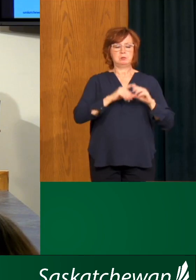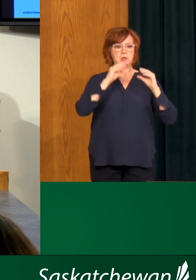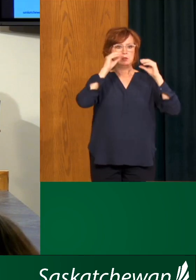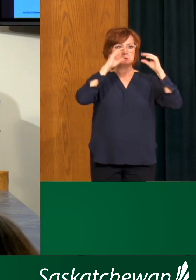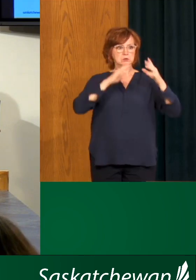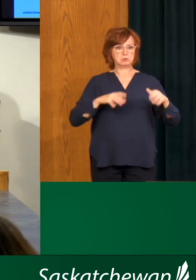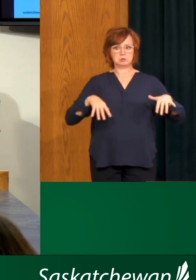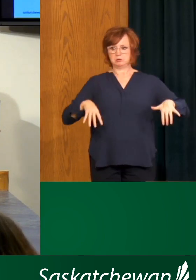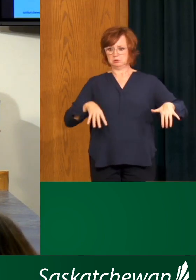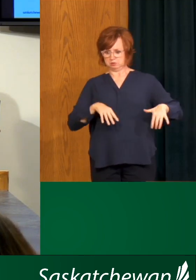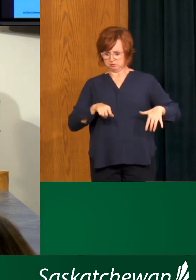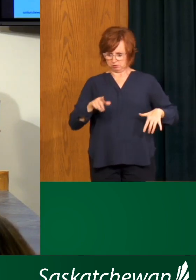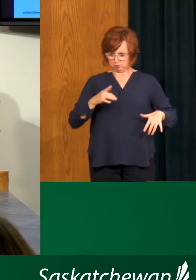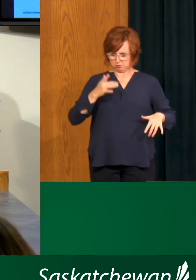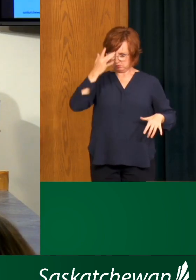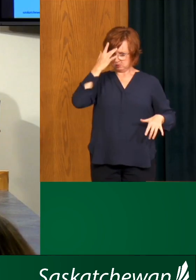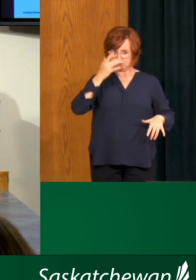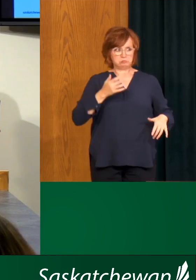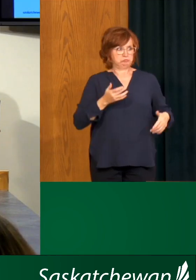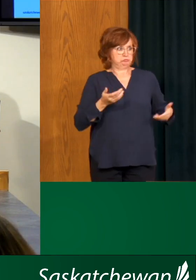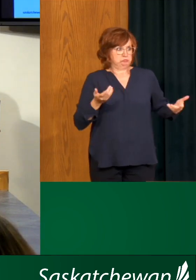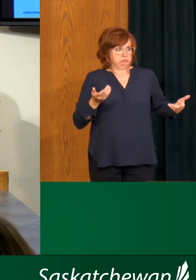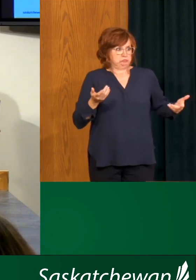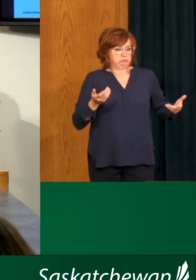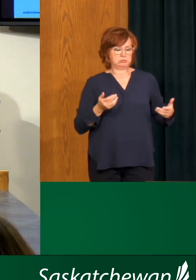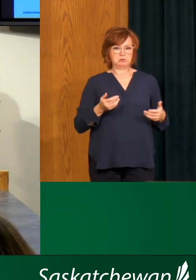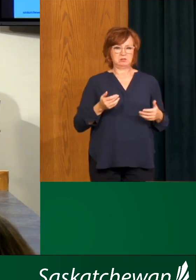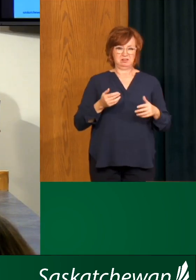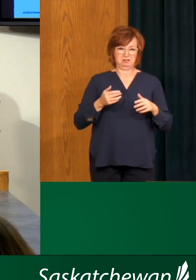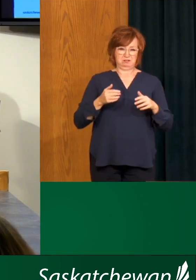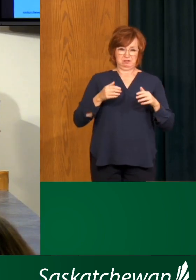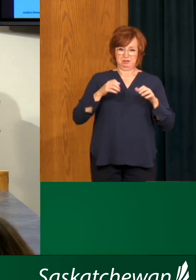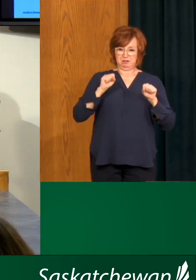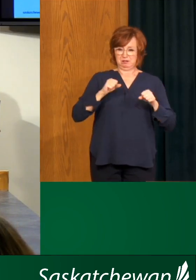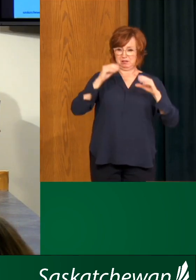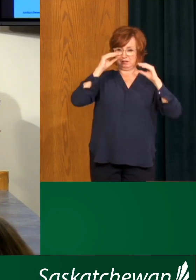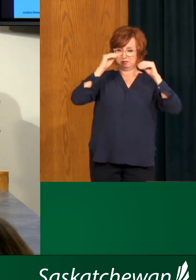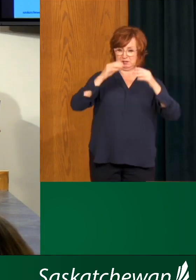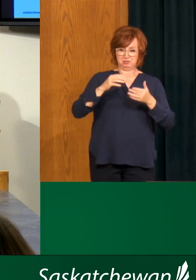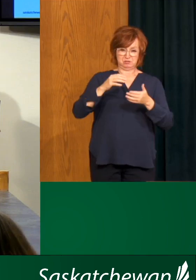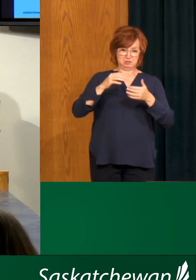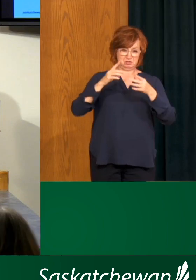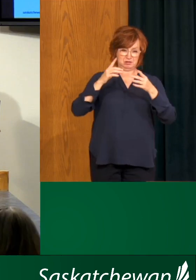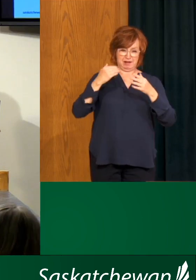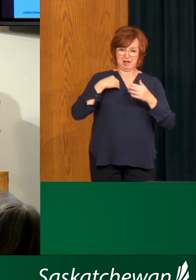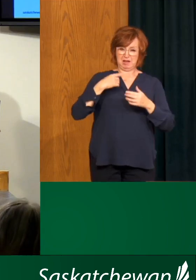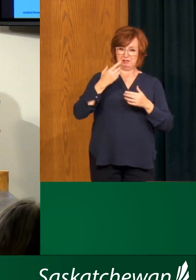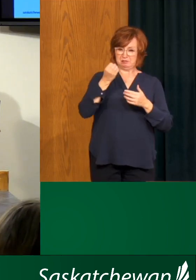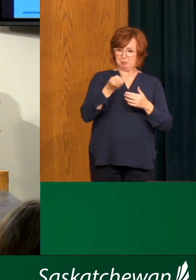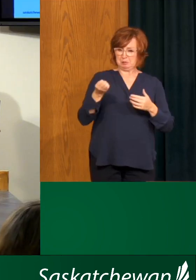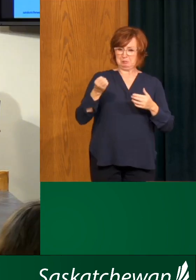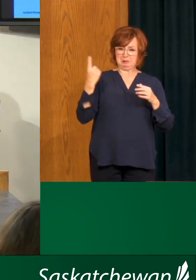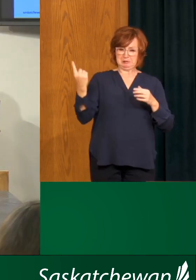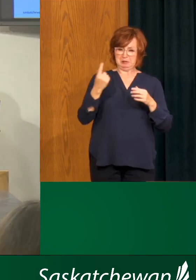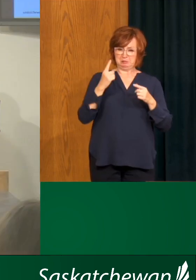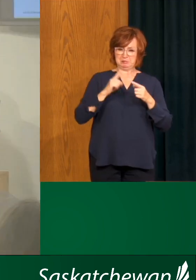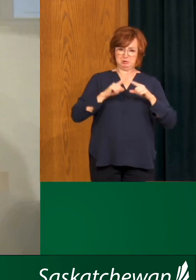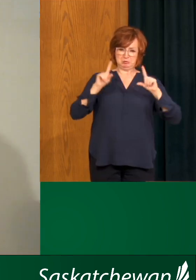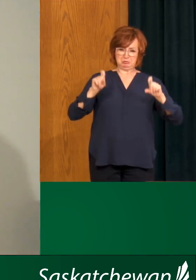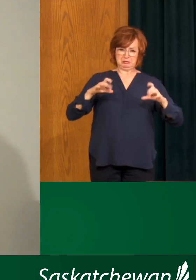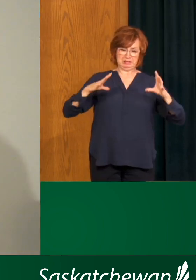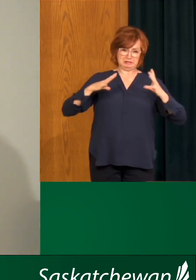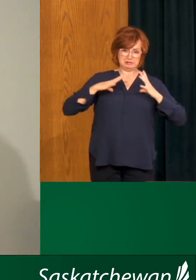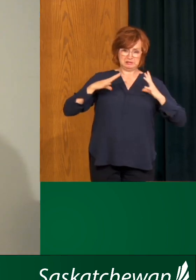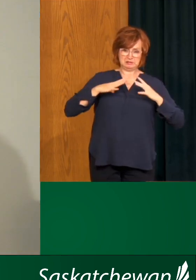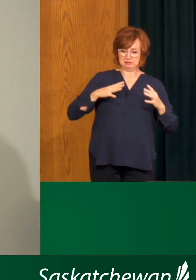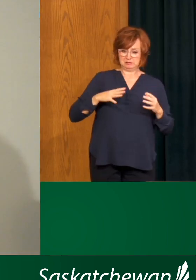to make sure that, that temperature testing or something to kind of protect them in the class? So I